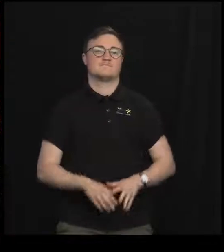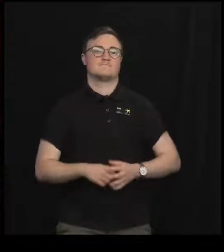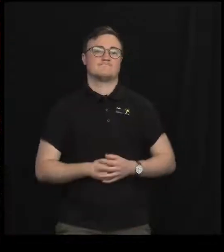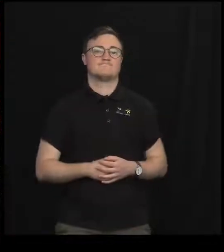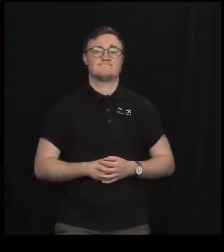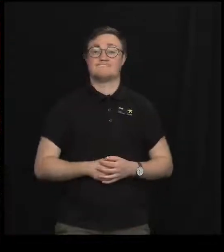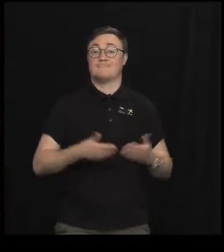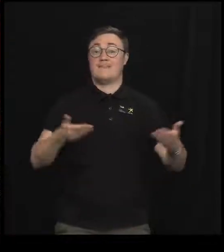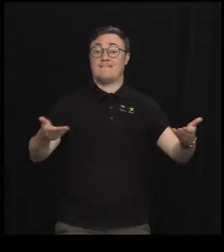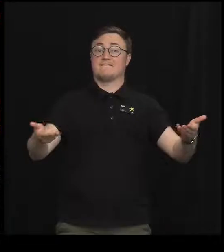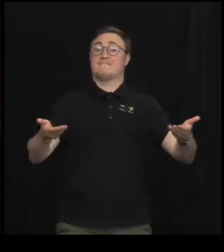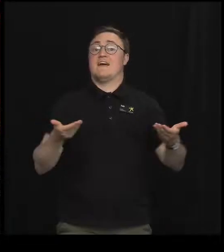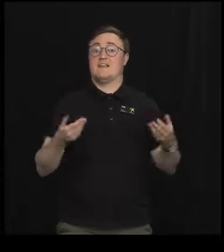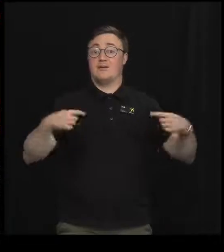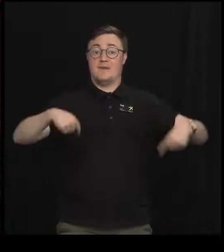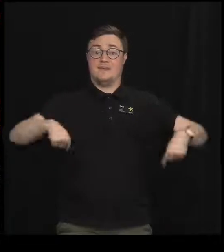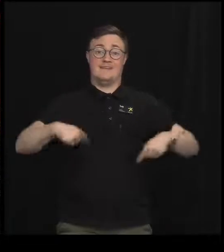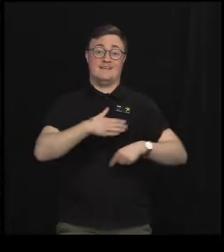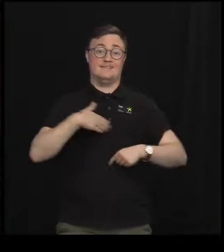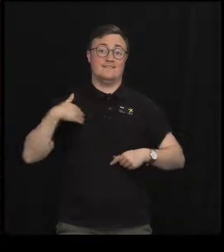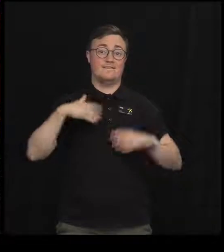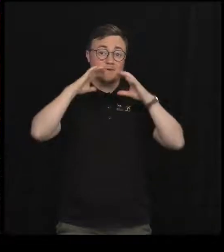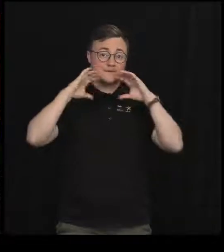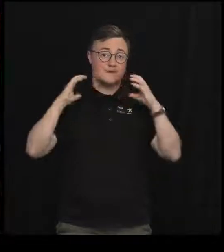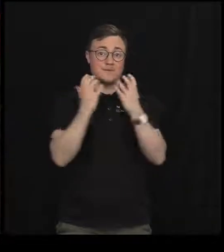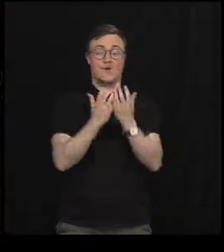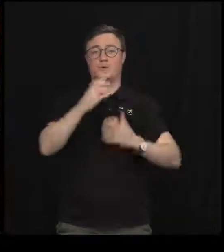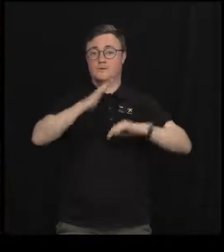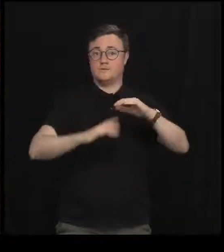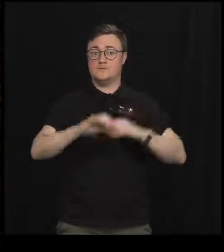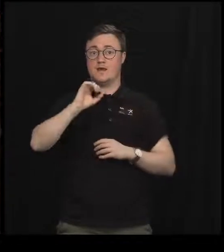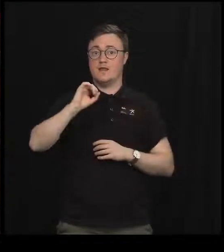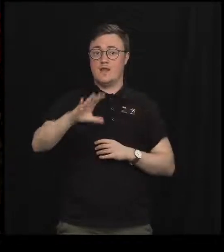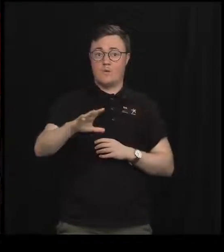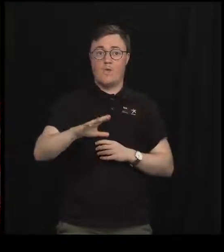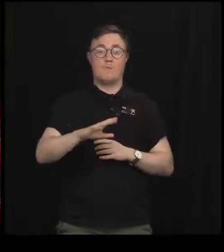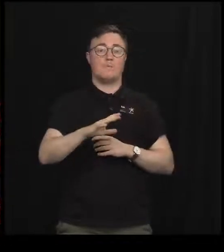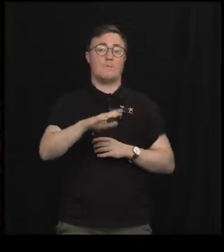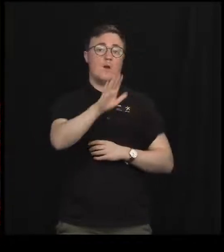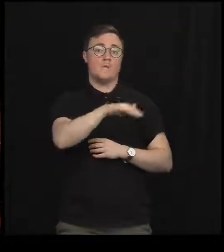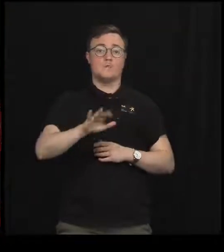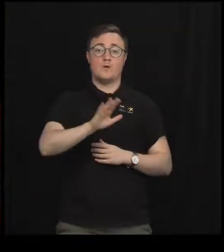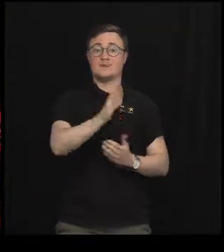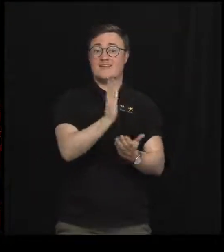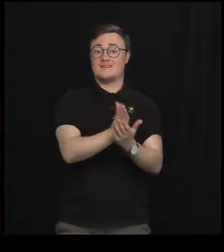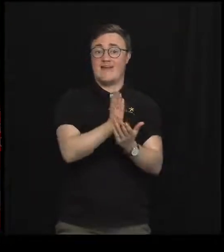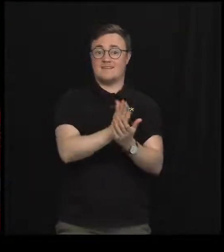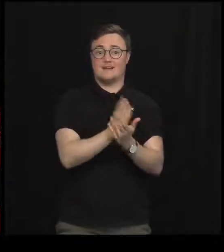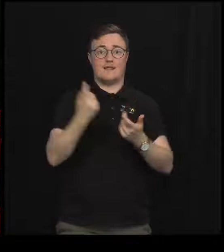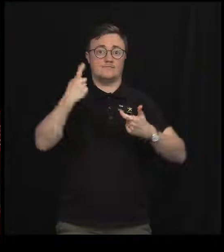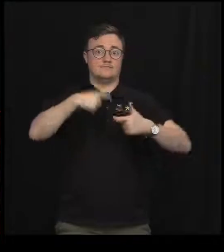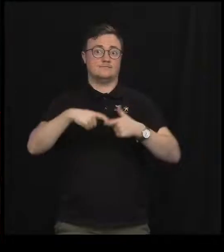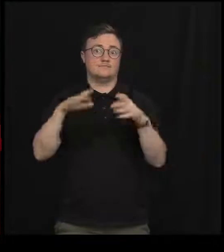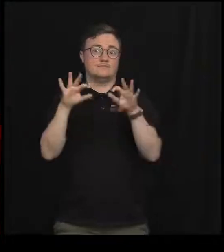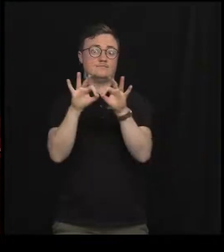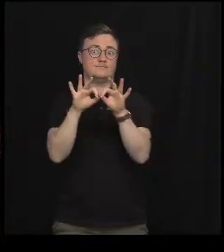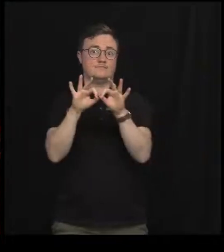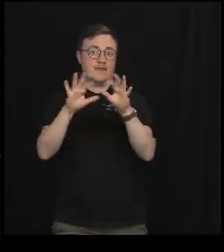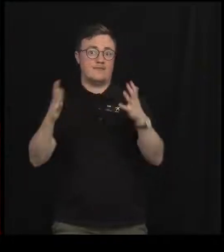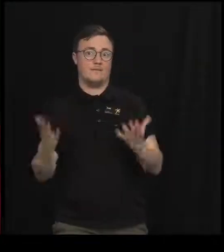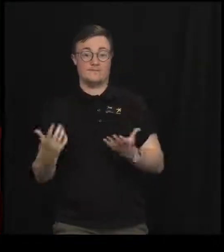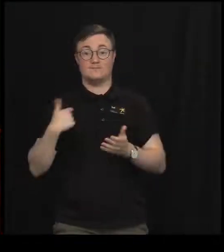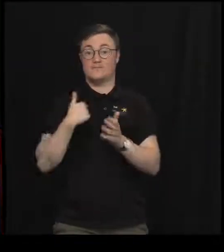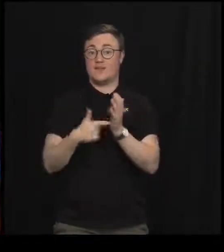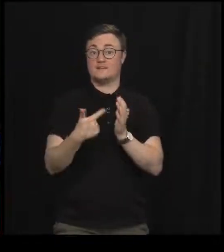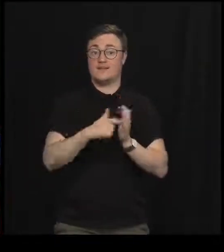Welcome to this seminar on children's rights in the wake of the pandemic. I'm Stefan Swartling-Petersen. I'm a professor